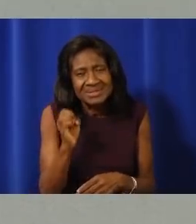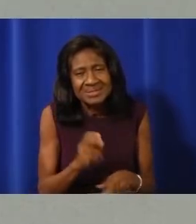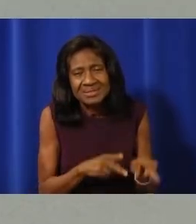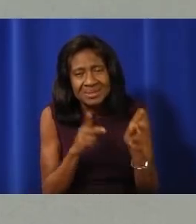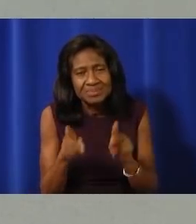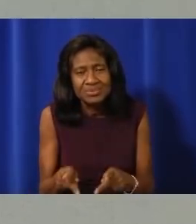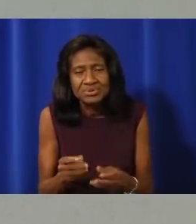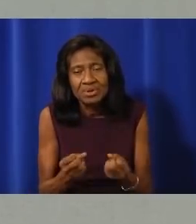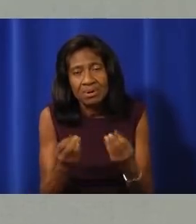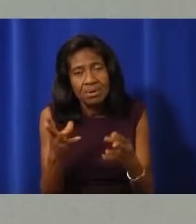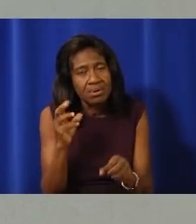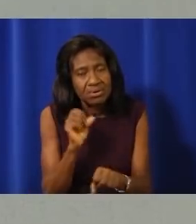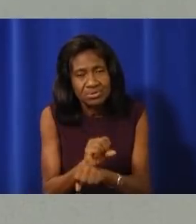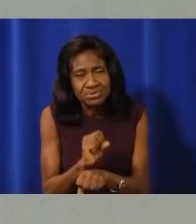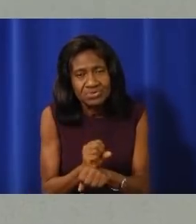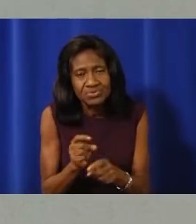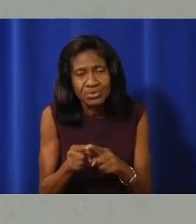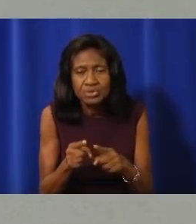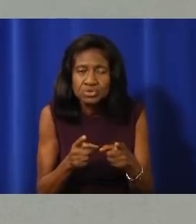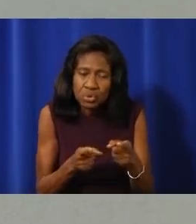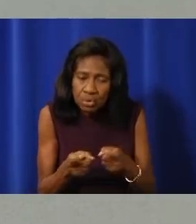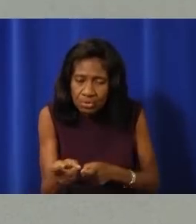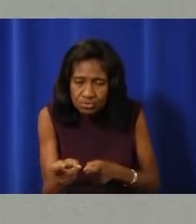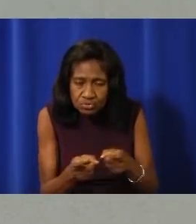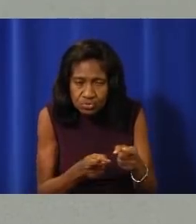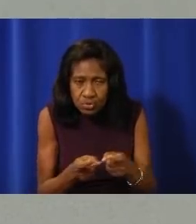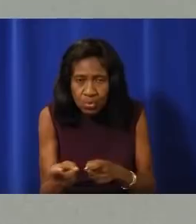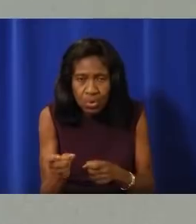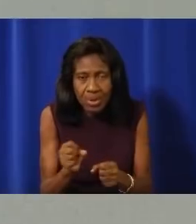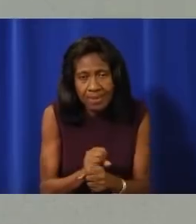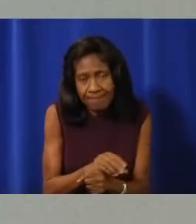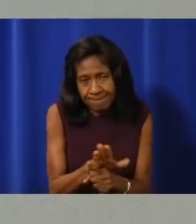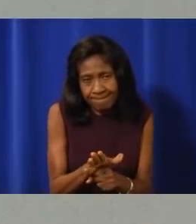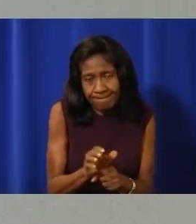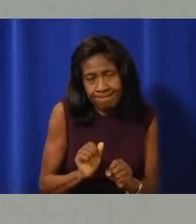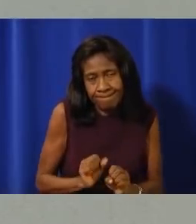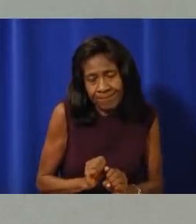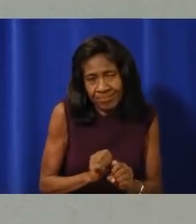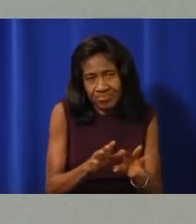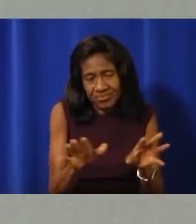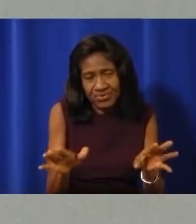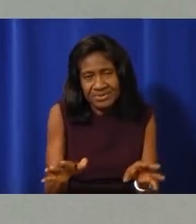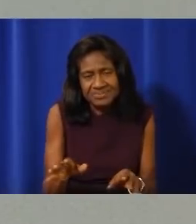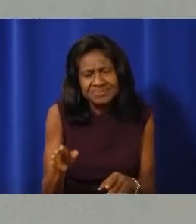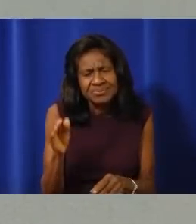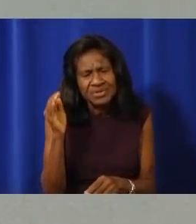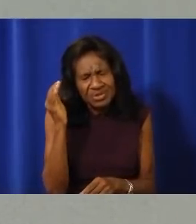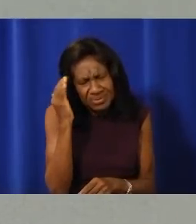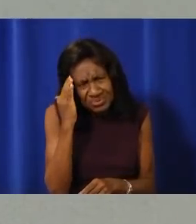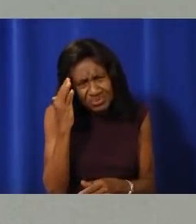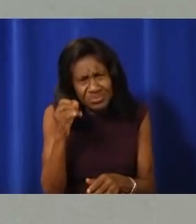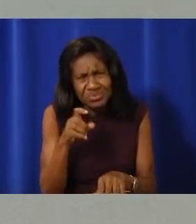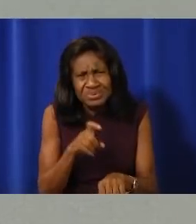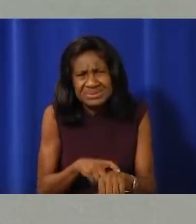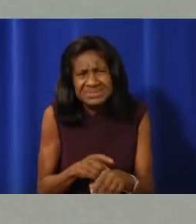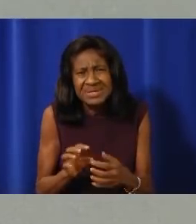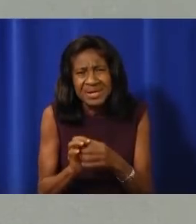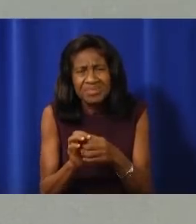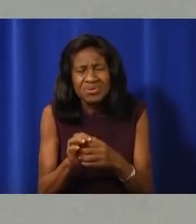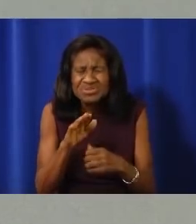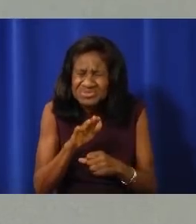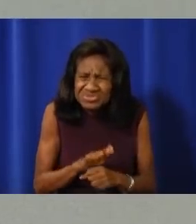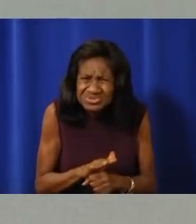are, to handling this pandemic. I do recognise it's a time of stress and anxiety for everyone in our